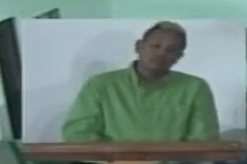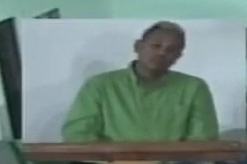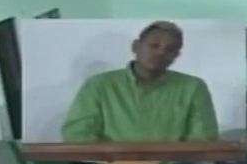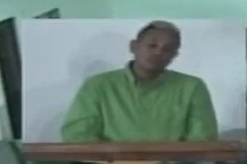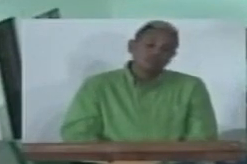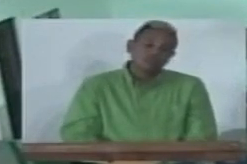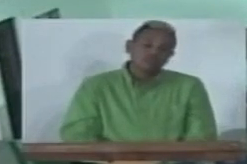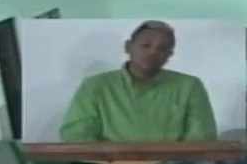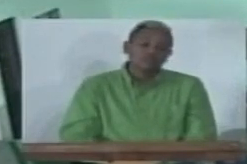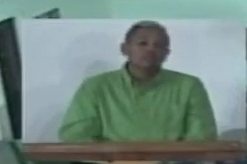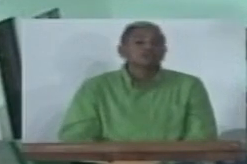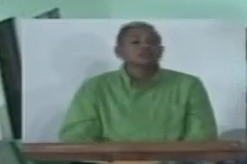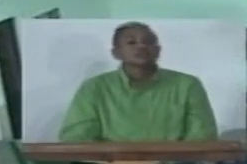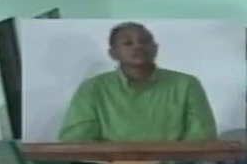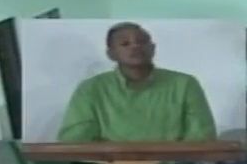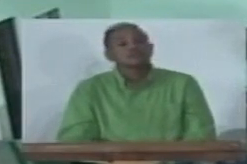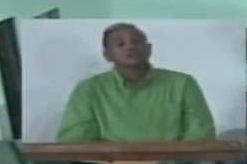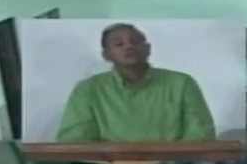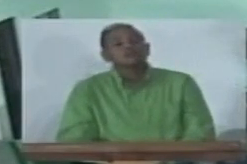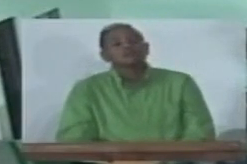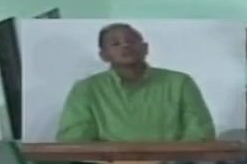Mr. President.